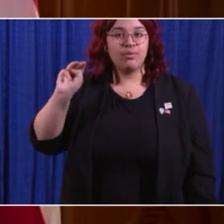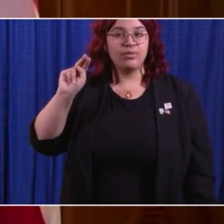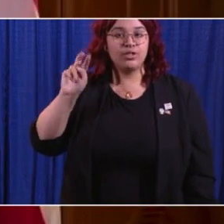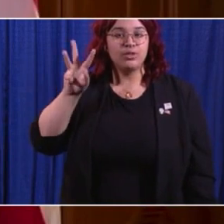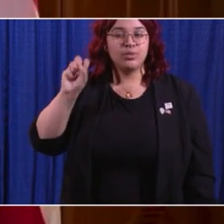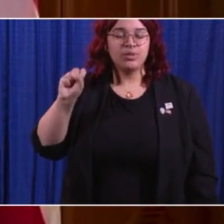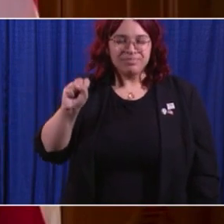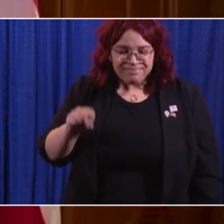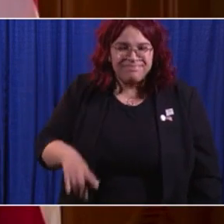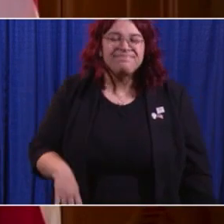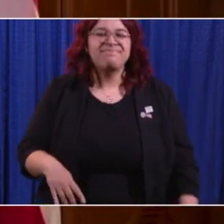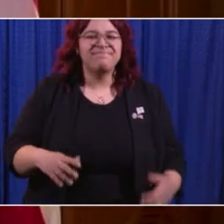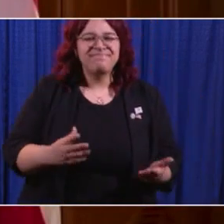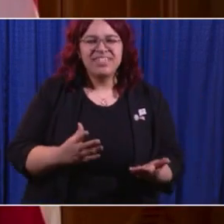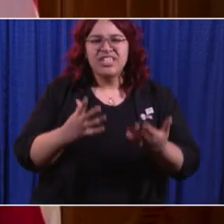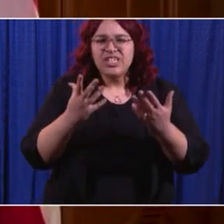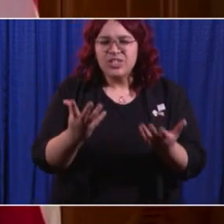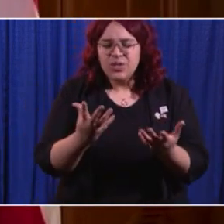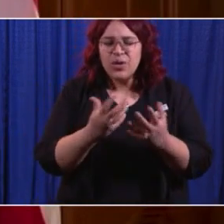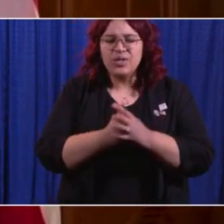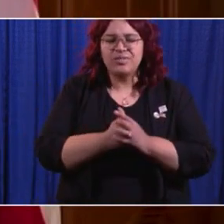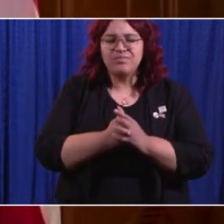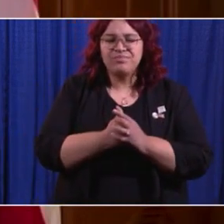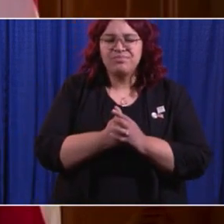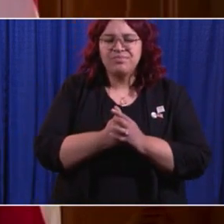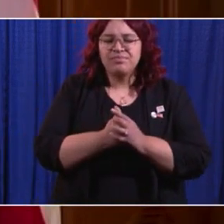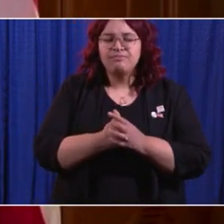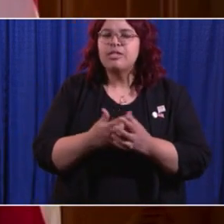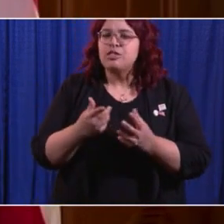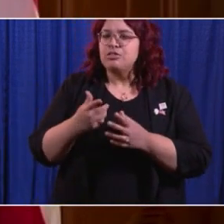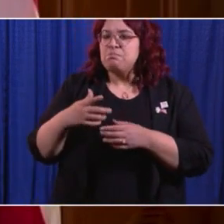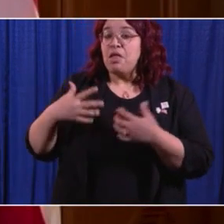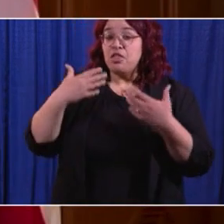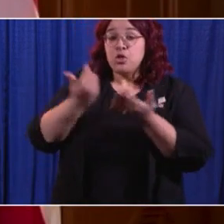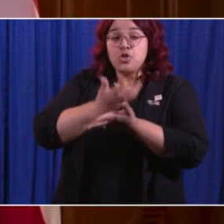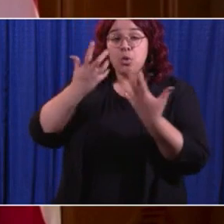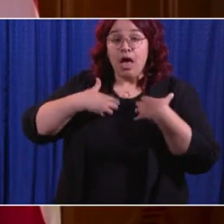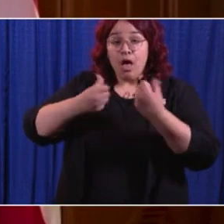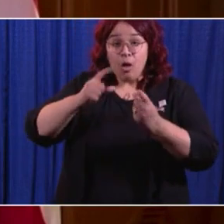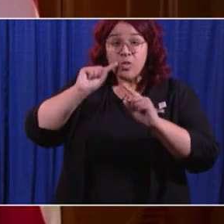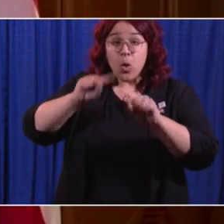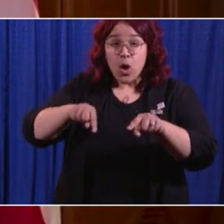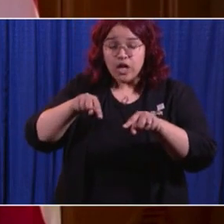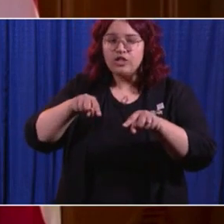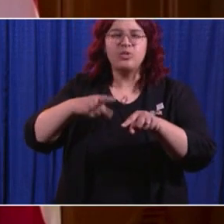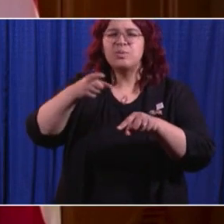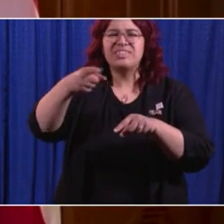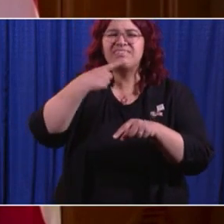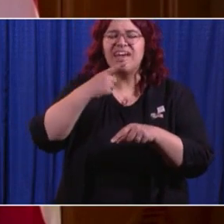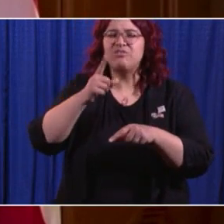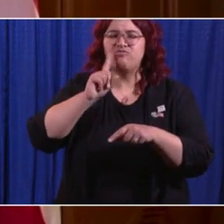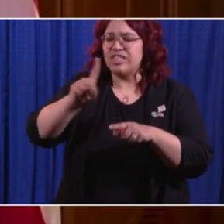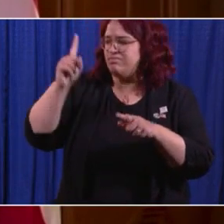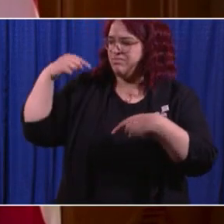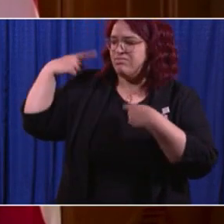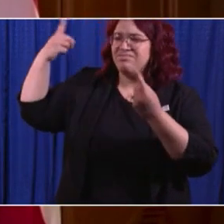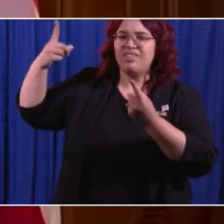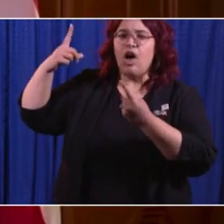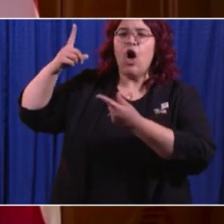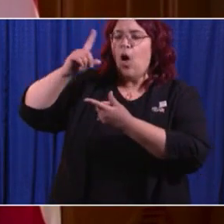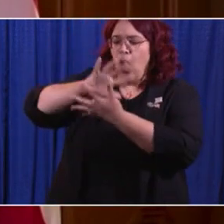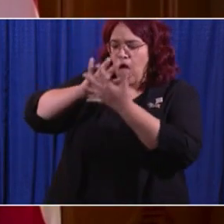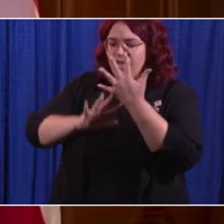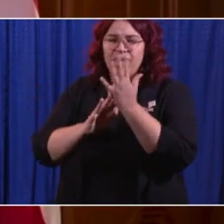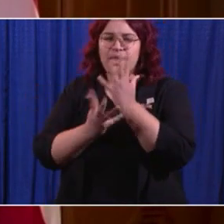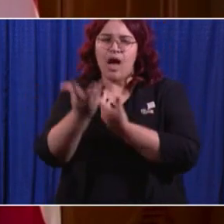We touched back on the new health order. I know that you said that you combined a bunch of different things. Can you just kind of lay out exactly